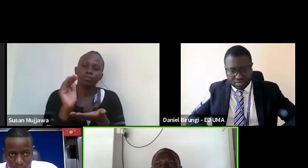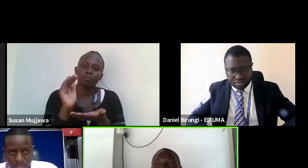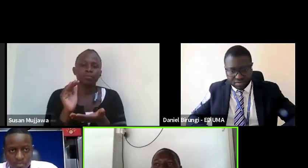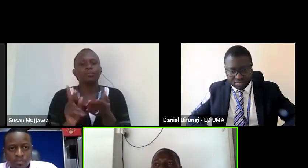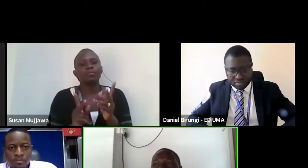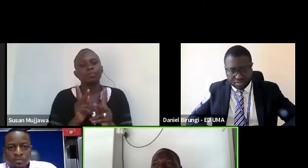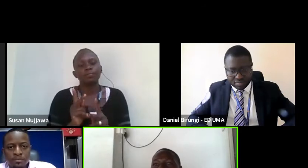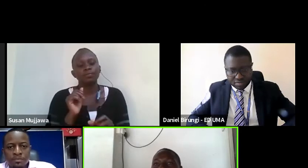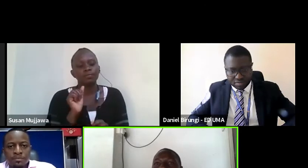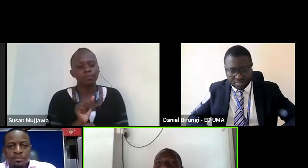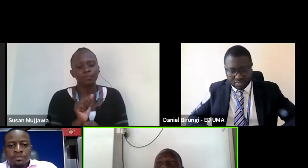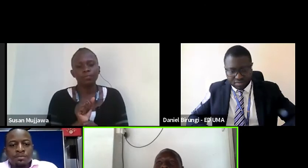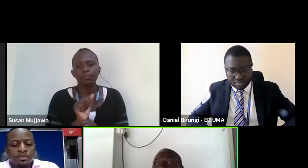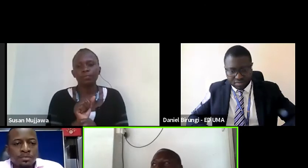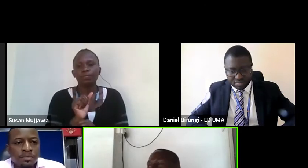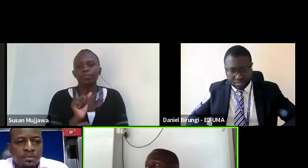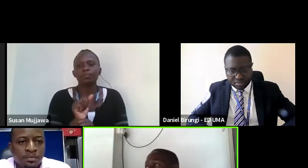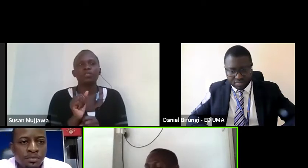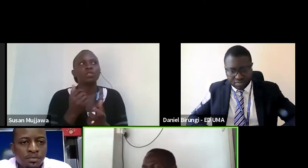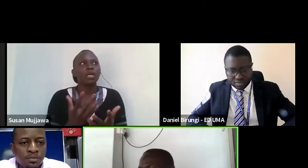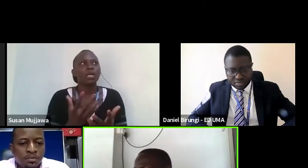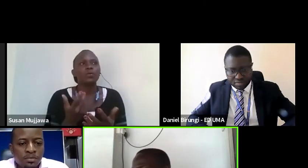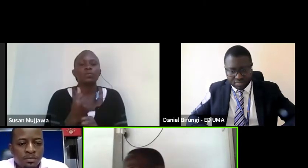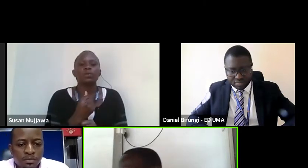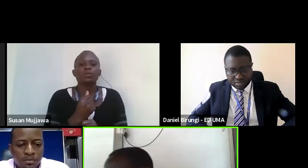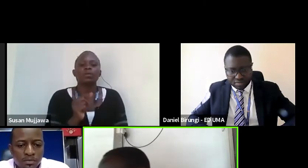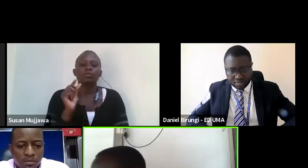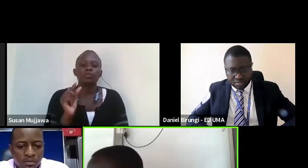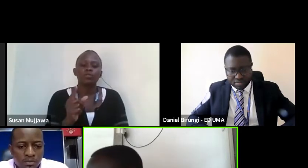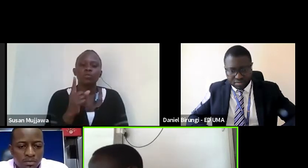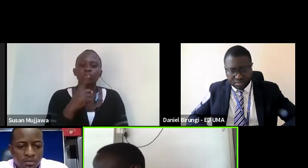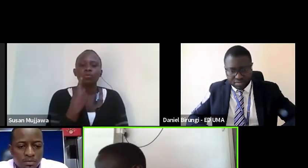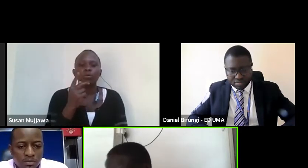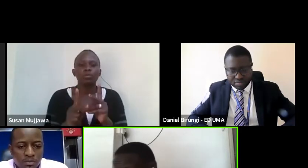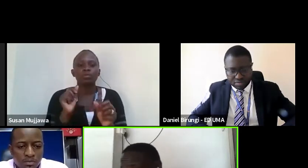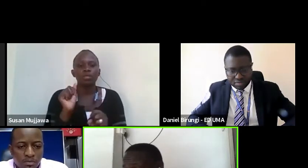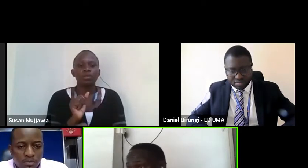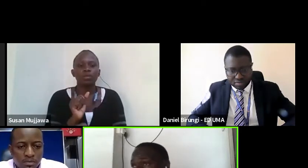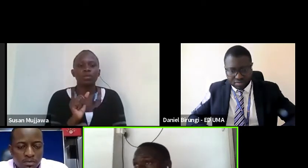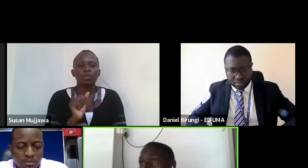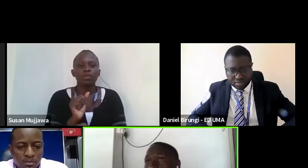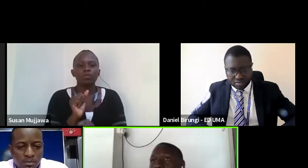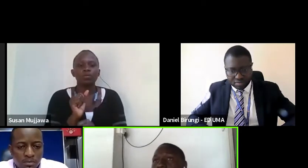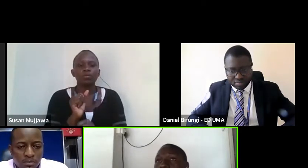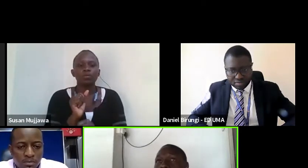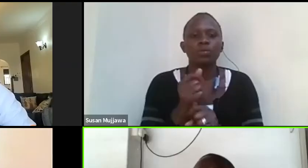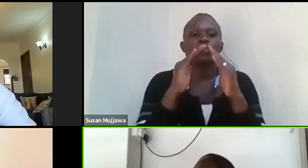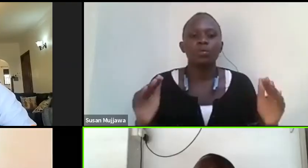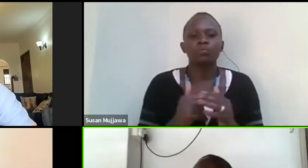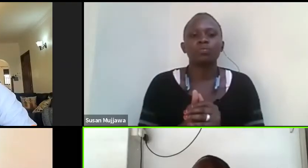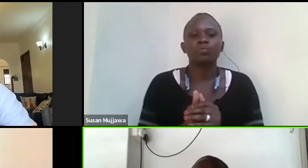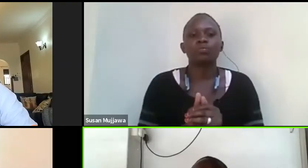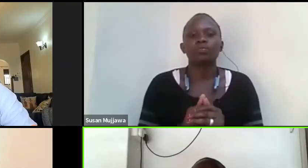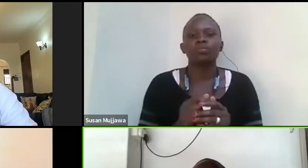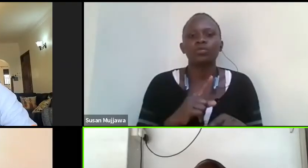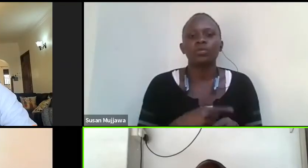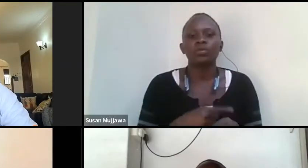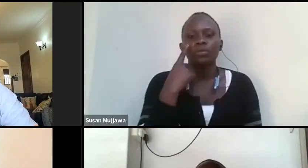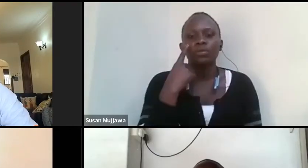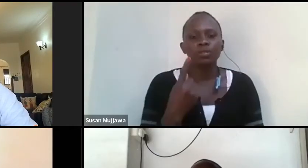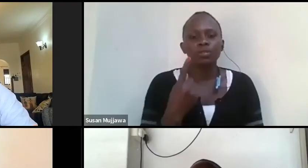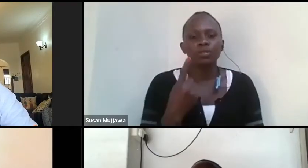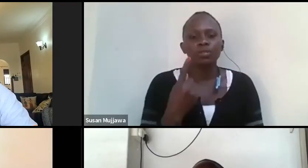limited workforce, and who are those people who can work from home. So basically, when you look at when the lockdown